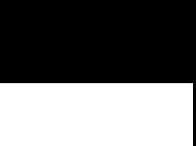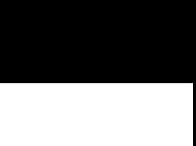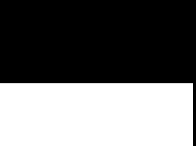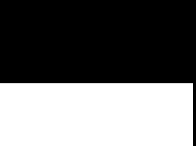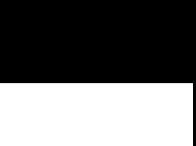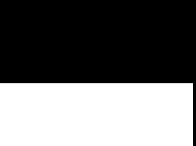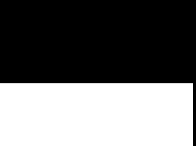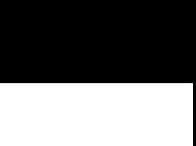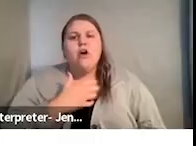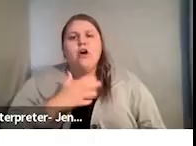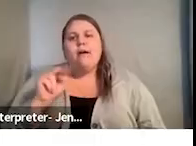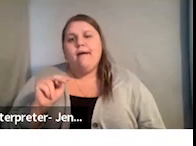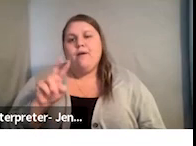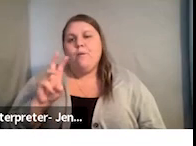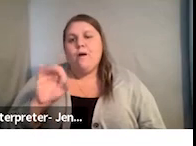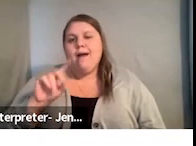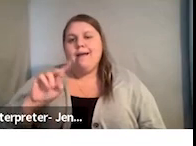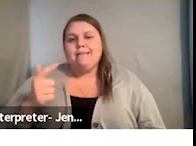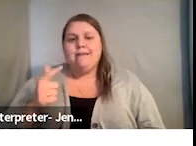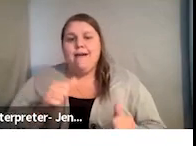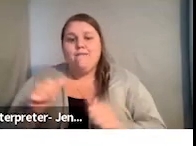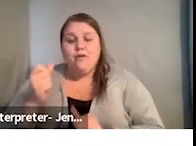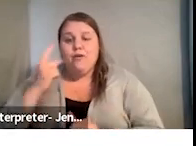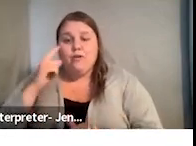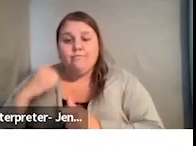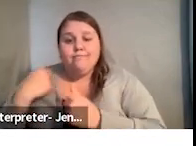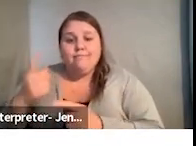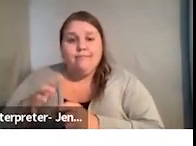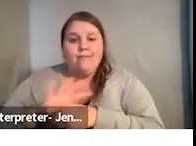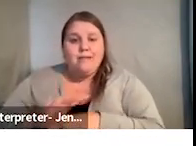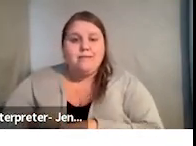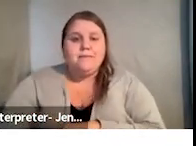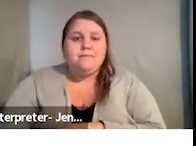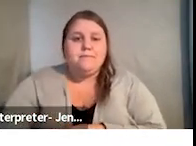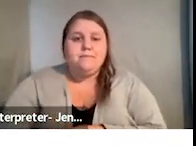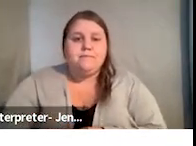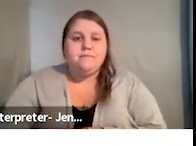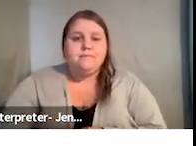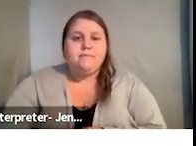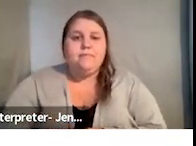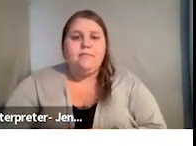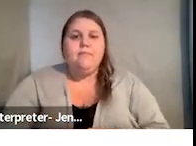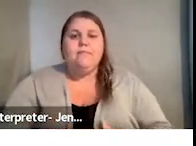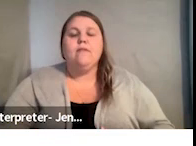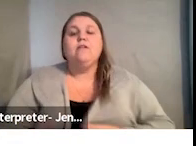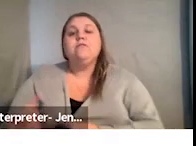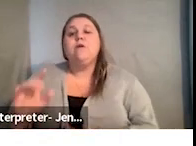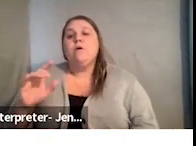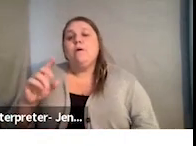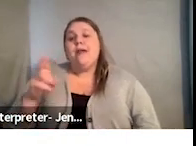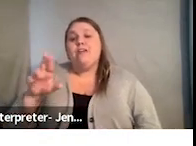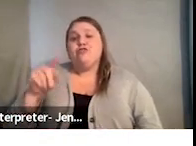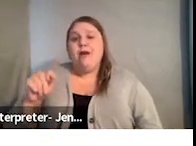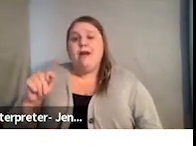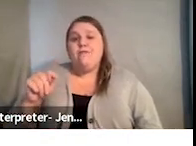our unwinding efforts from the pandemic. And so those draft rules had been out